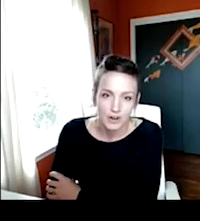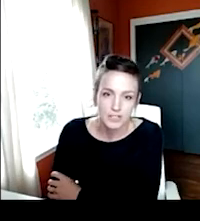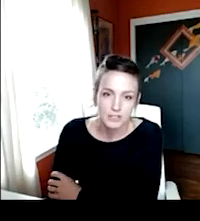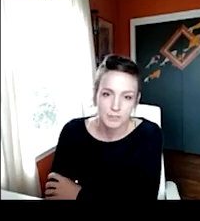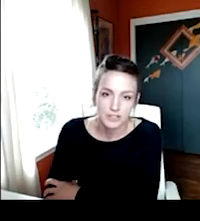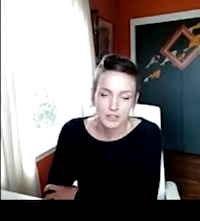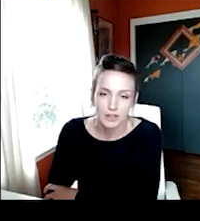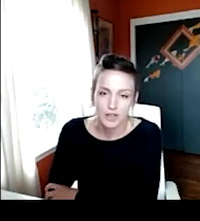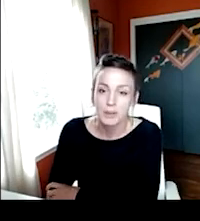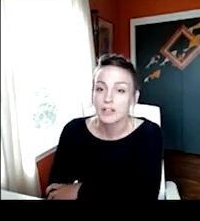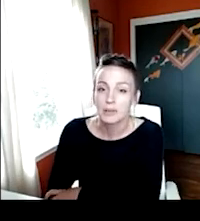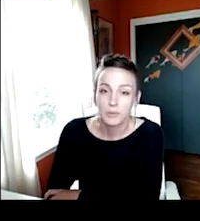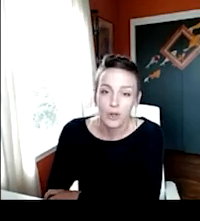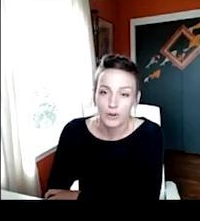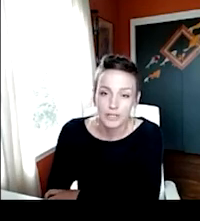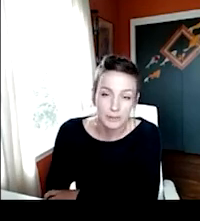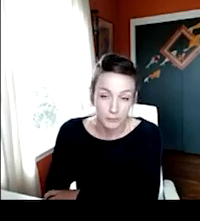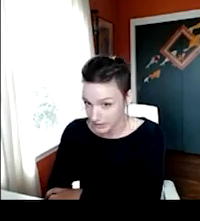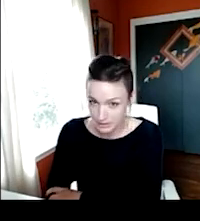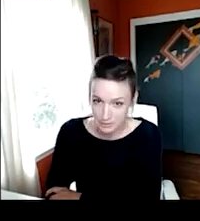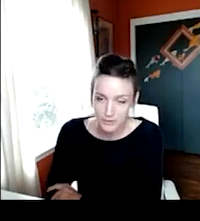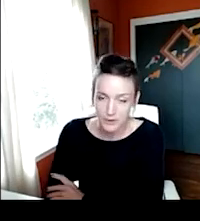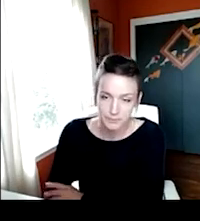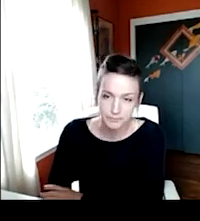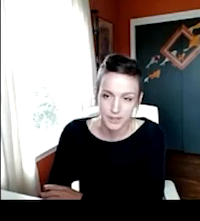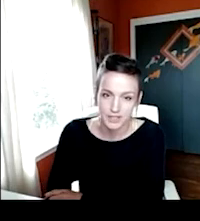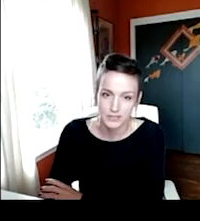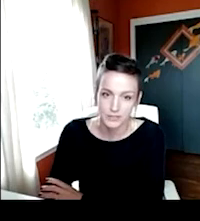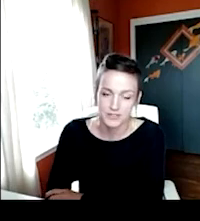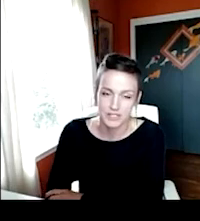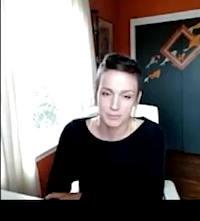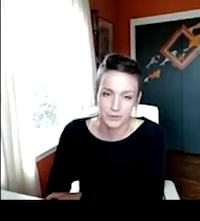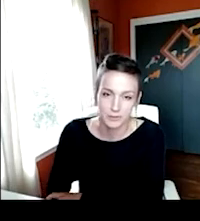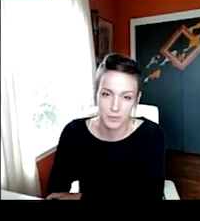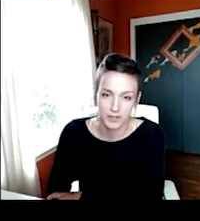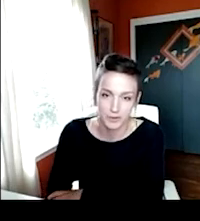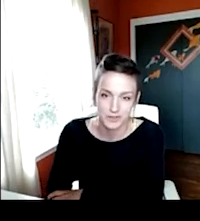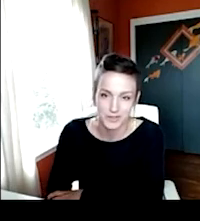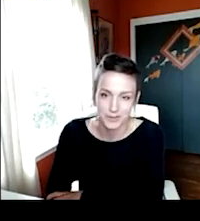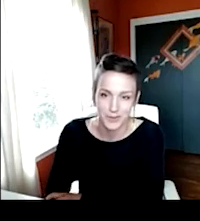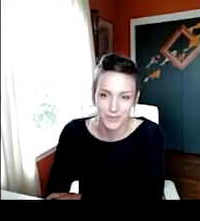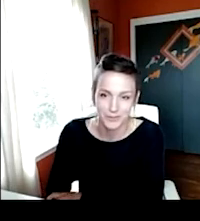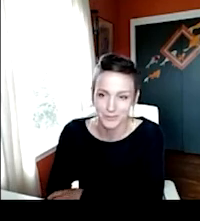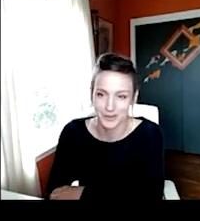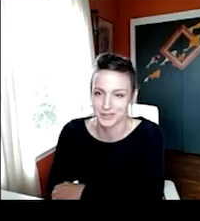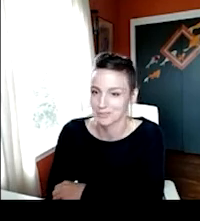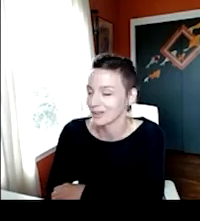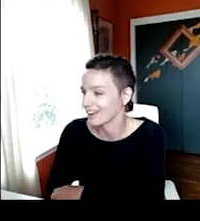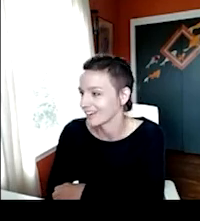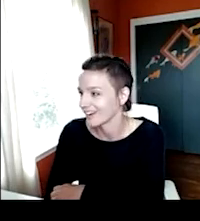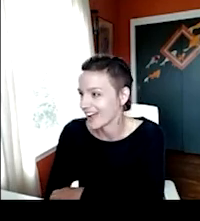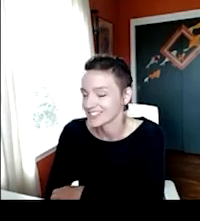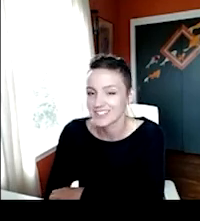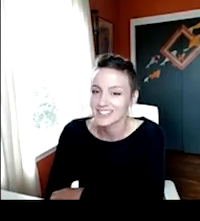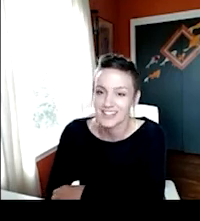to drive participation. Competitive people will already be ready to perform, because if you have separate groups working towards the same goal, whether it's implied